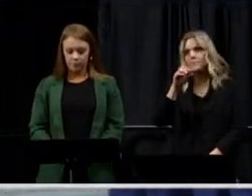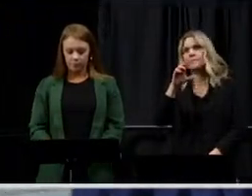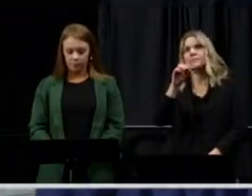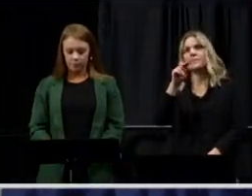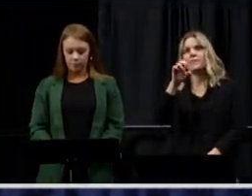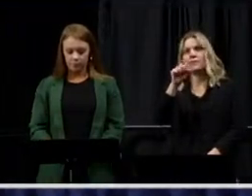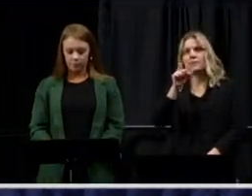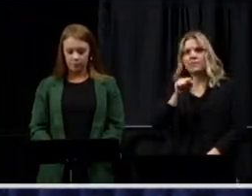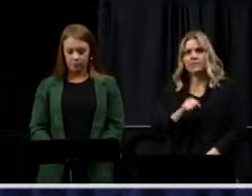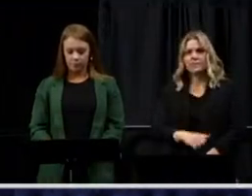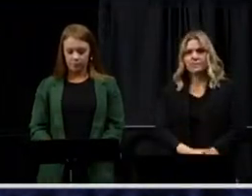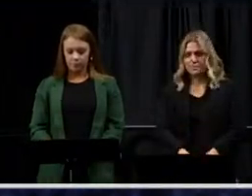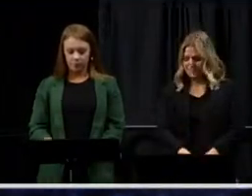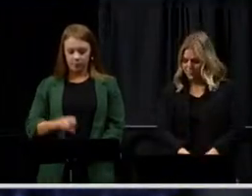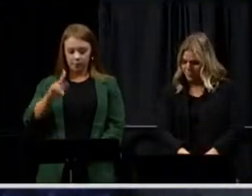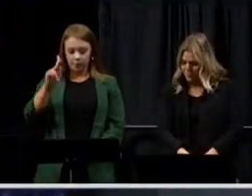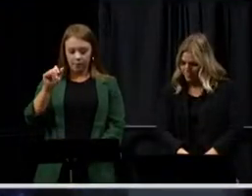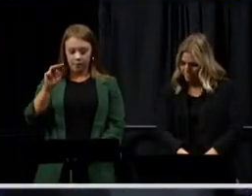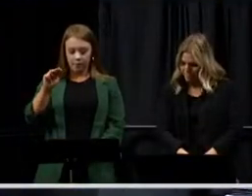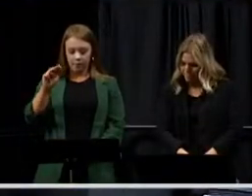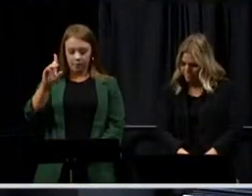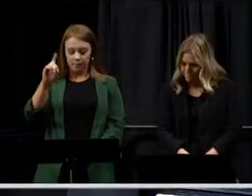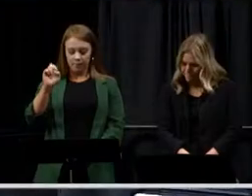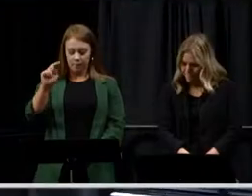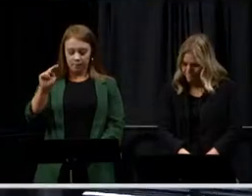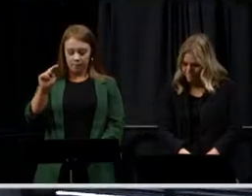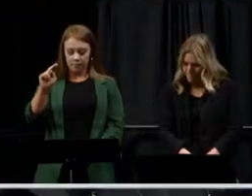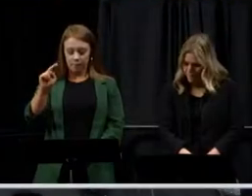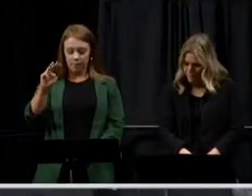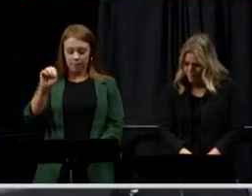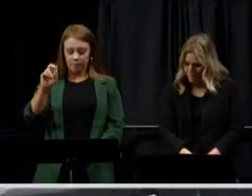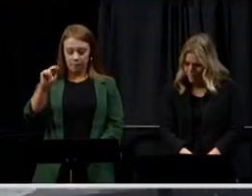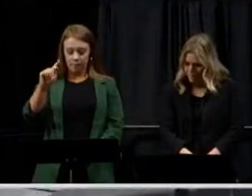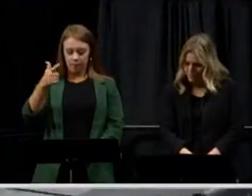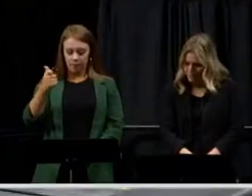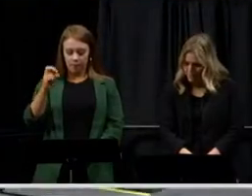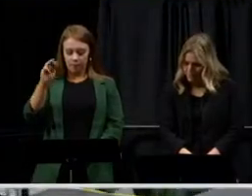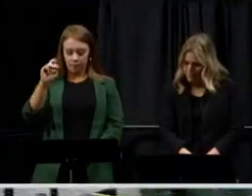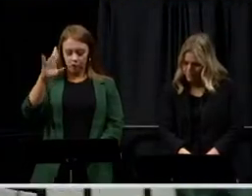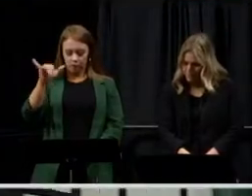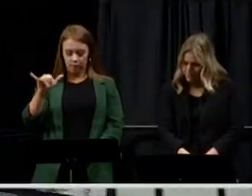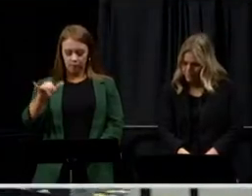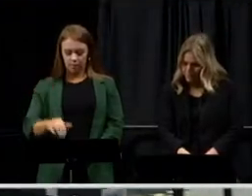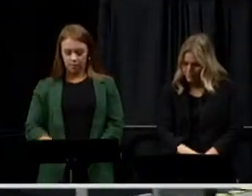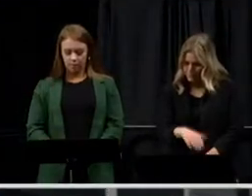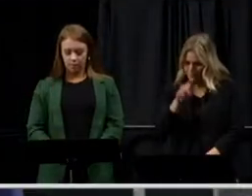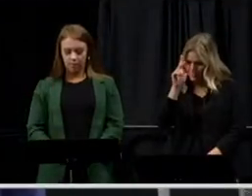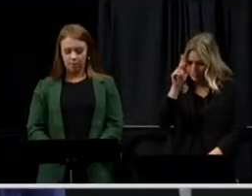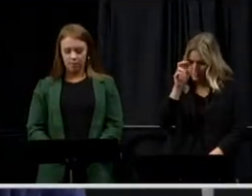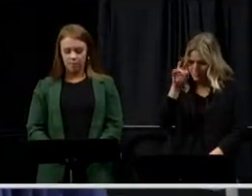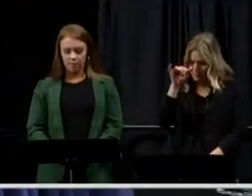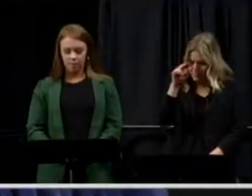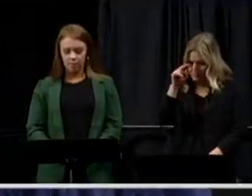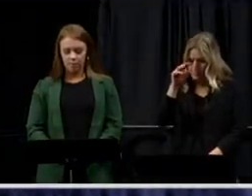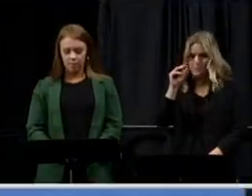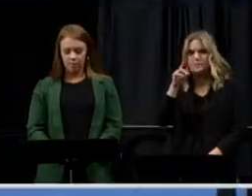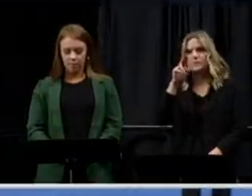Maranes. Camden Michael Brooks Montgomery. Kevin